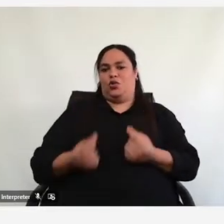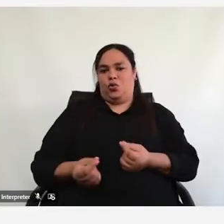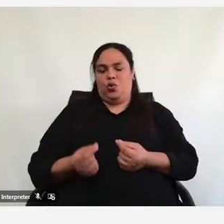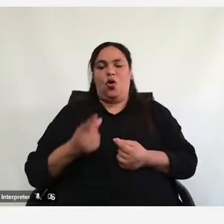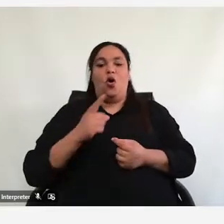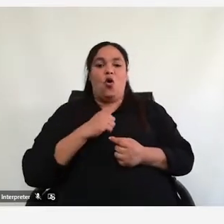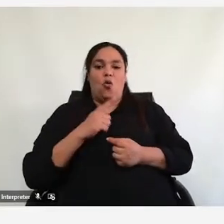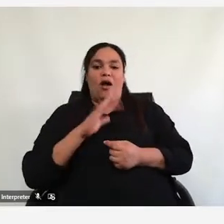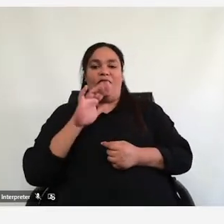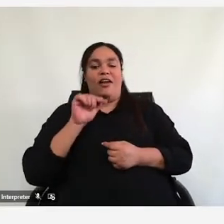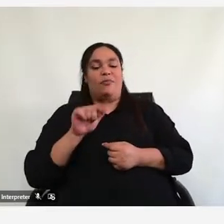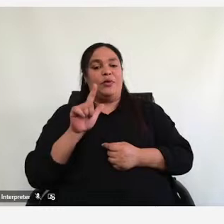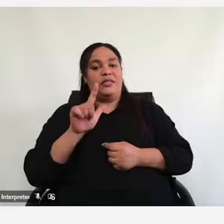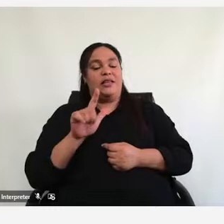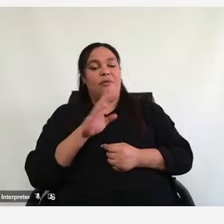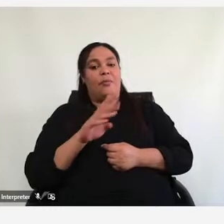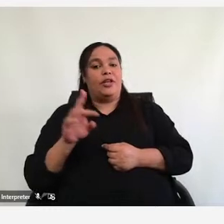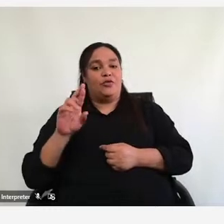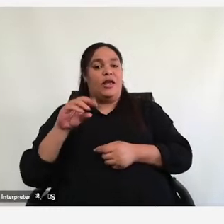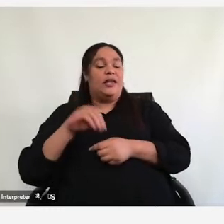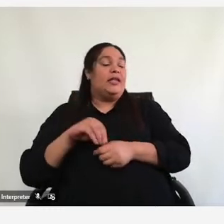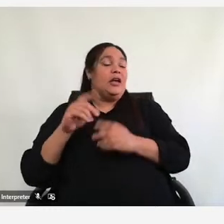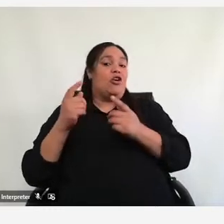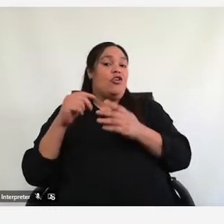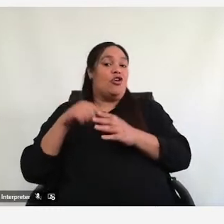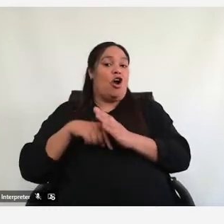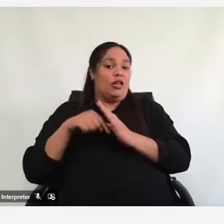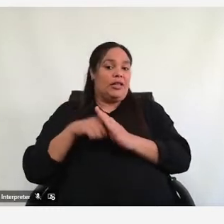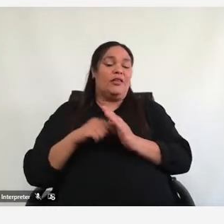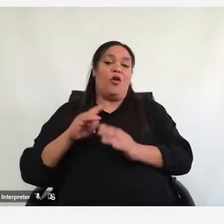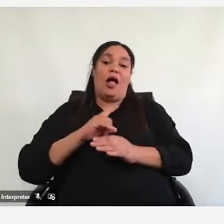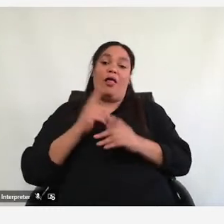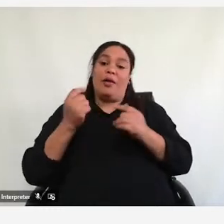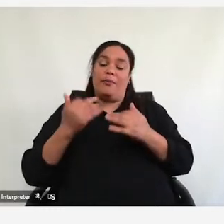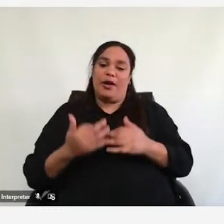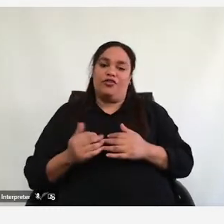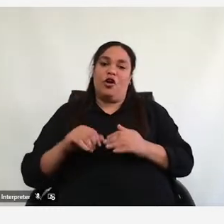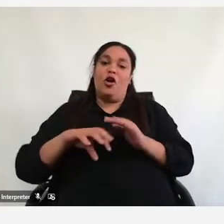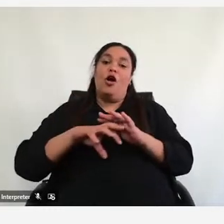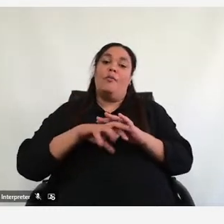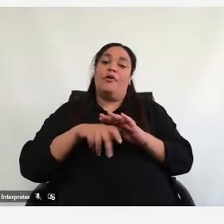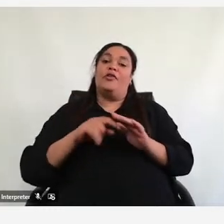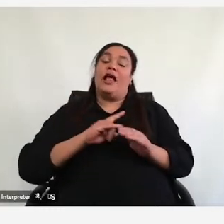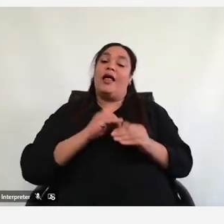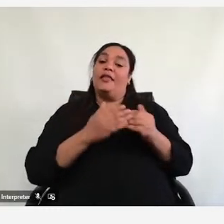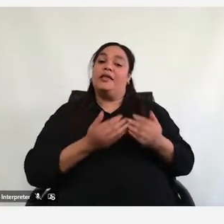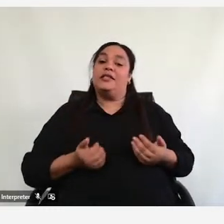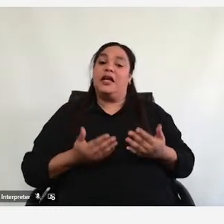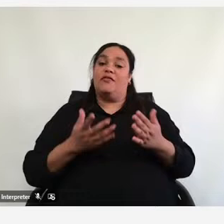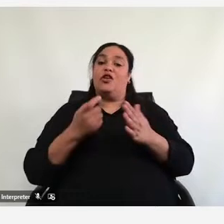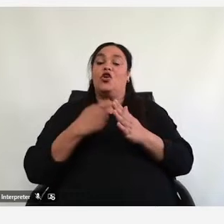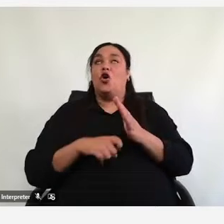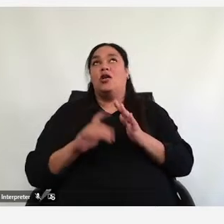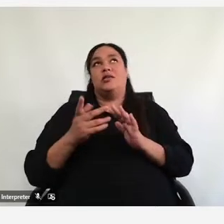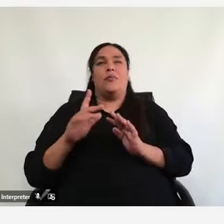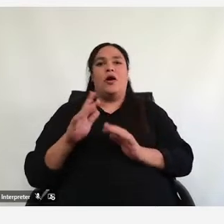the 5.7 billion rand into context, in the health budget, provincial health services costs